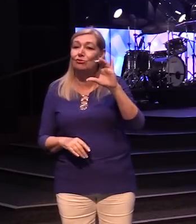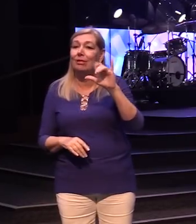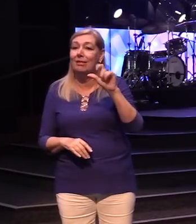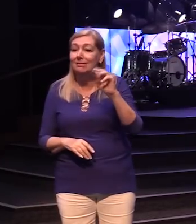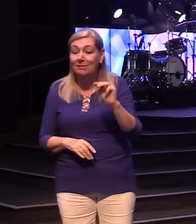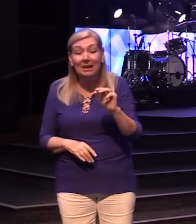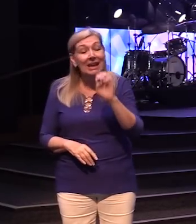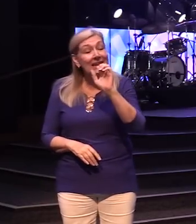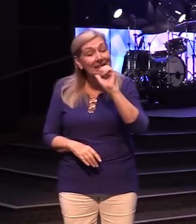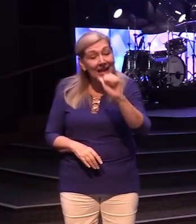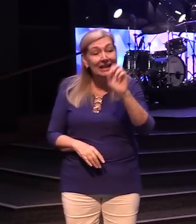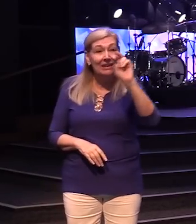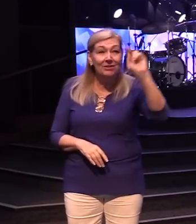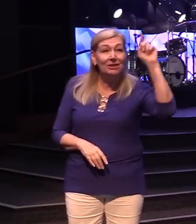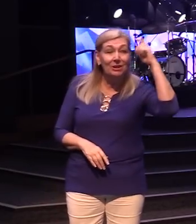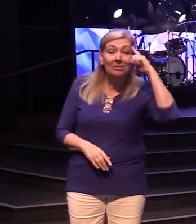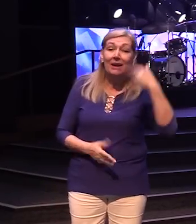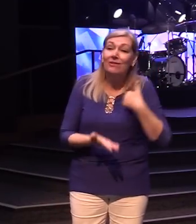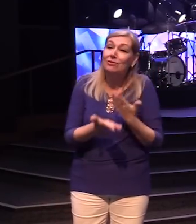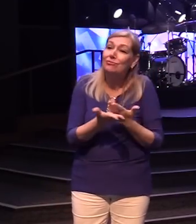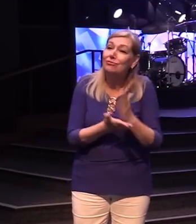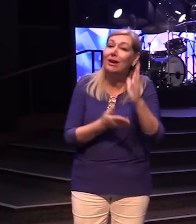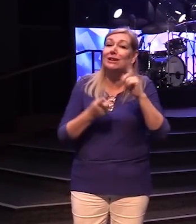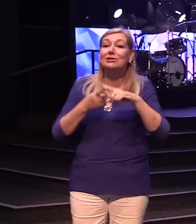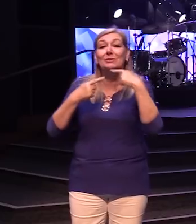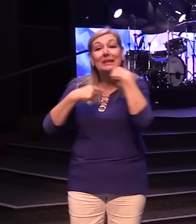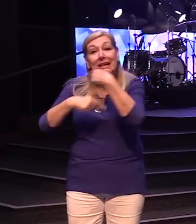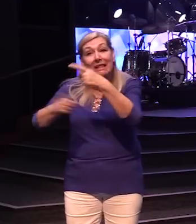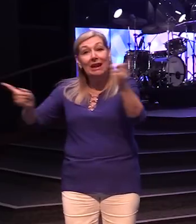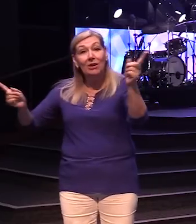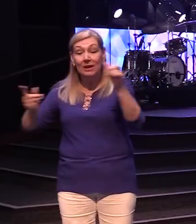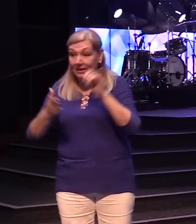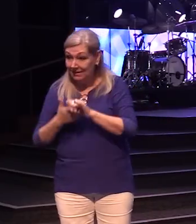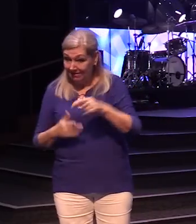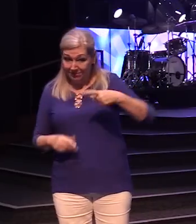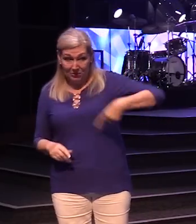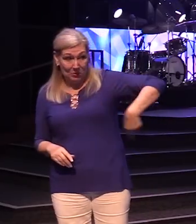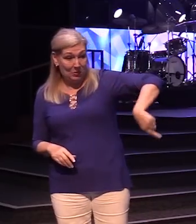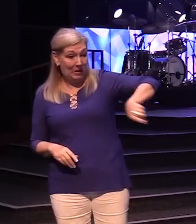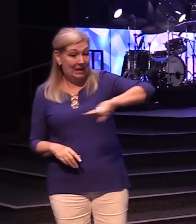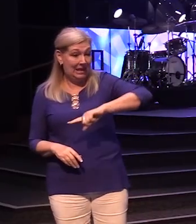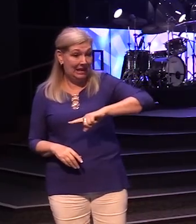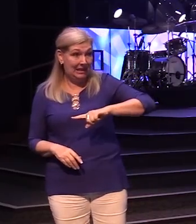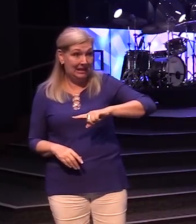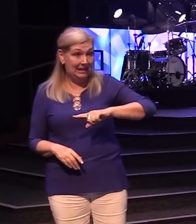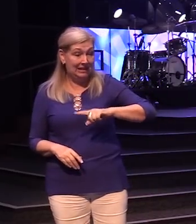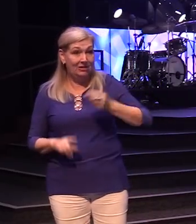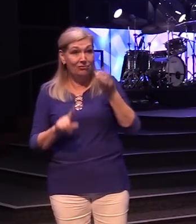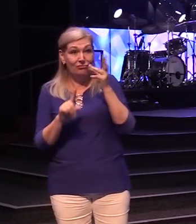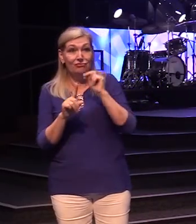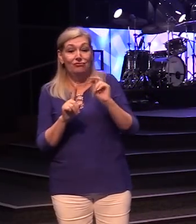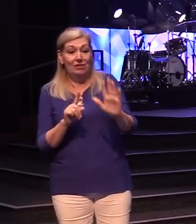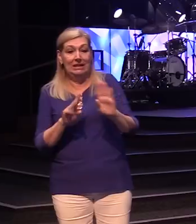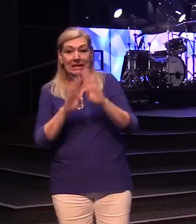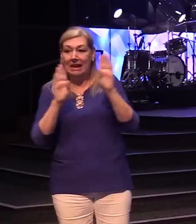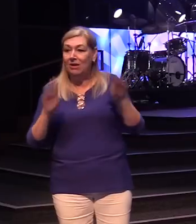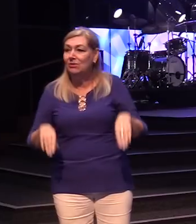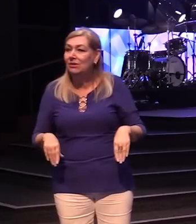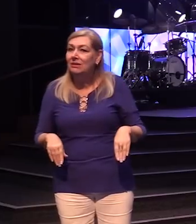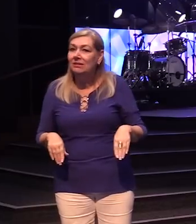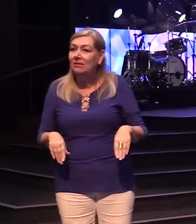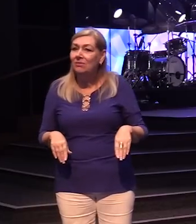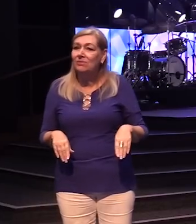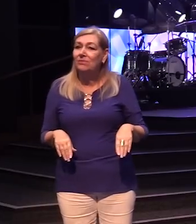Not even the government has the right to declare that you and I own his house.